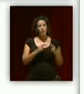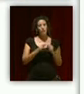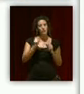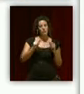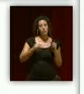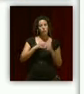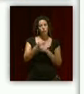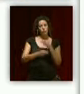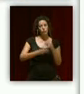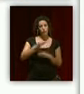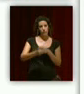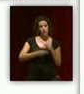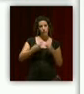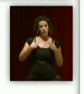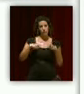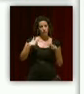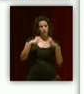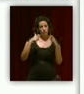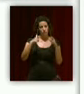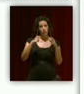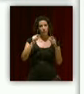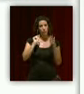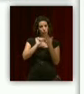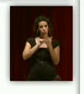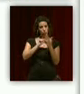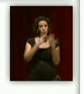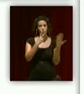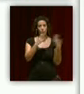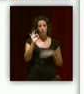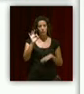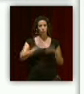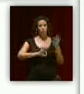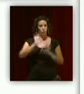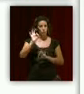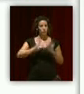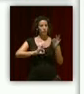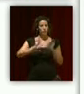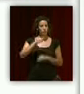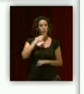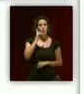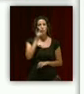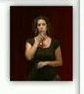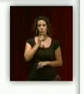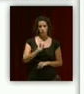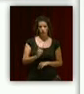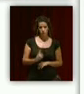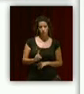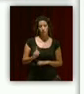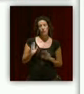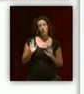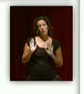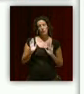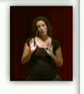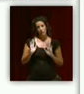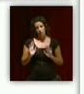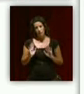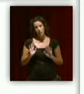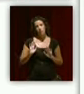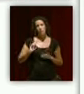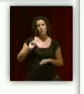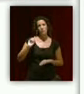Now, in order to use standard metrics, we use the system usability scale with an